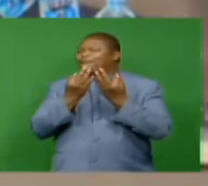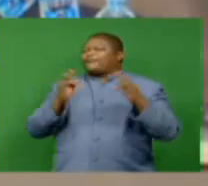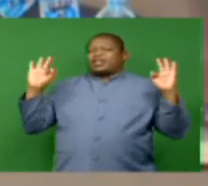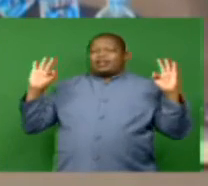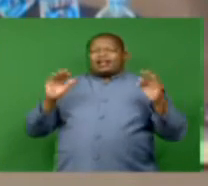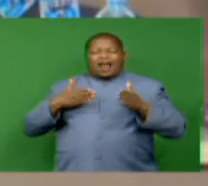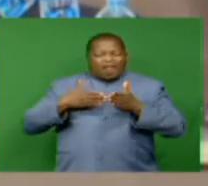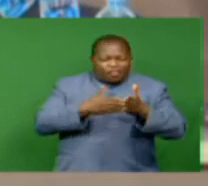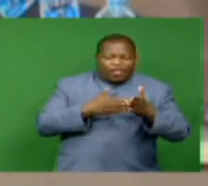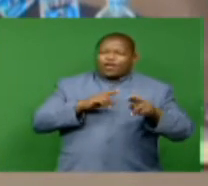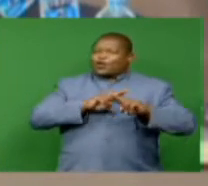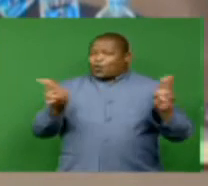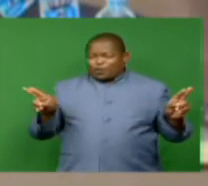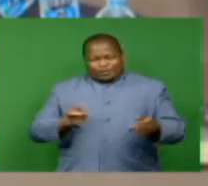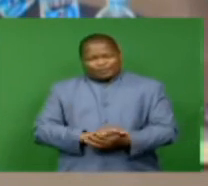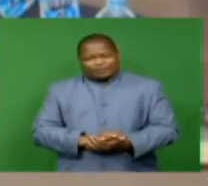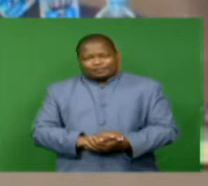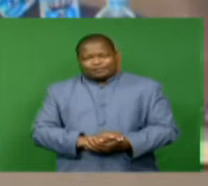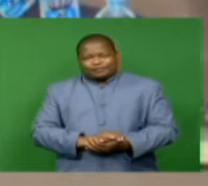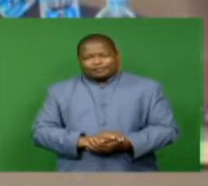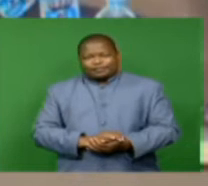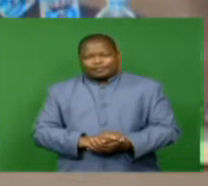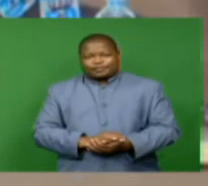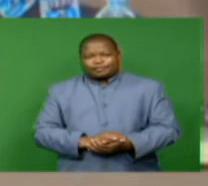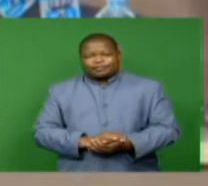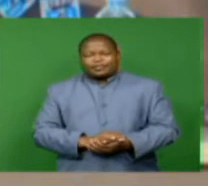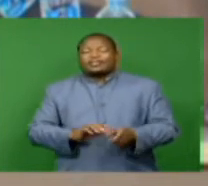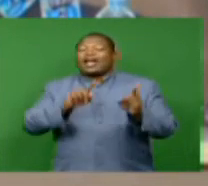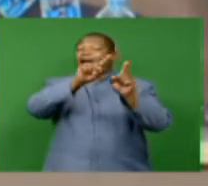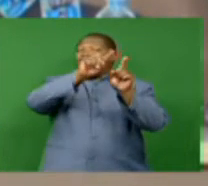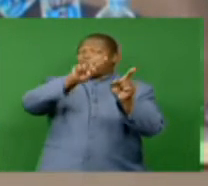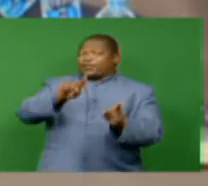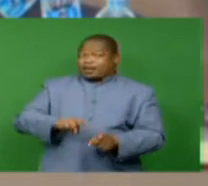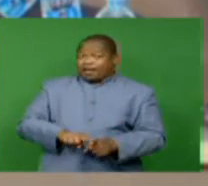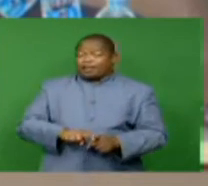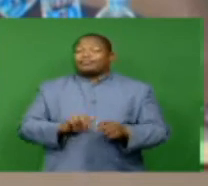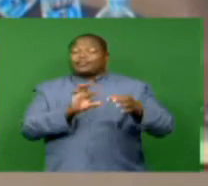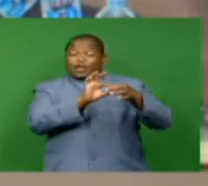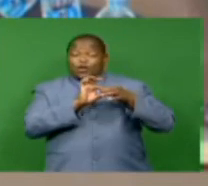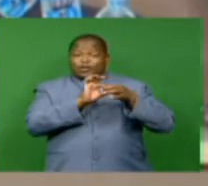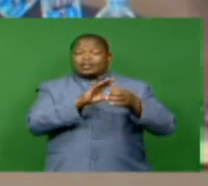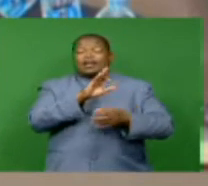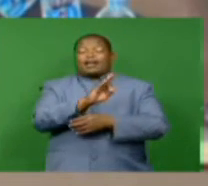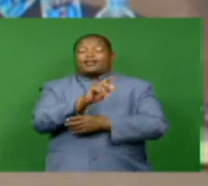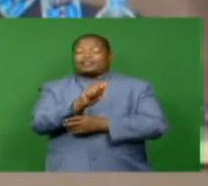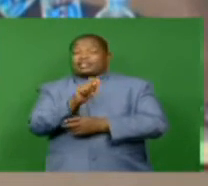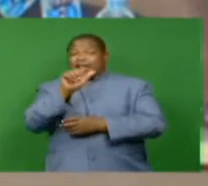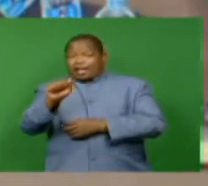In this regard, since the African Continental Free Trade Area has come into